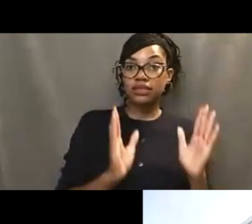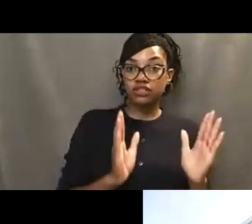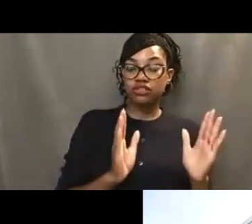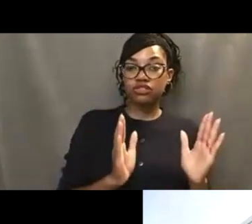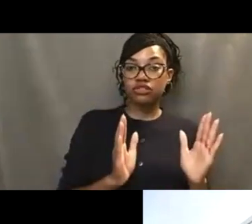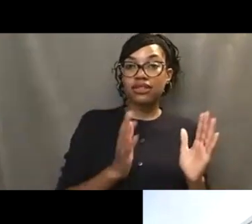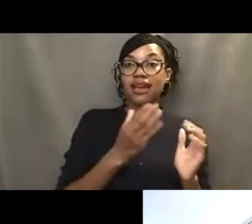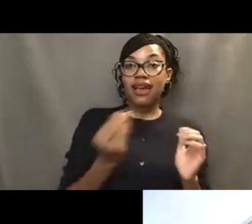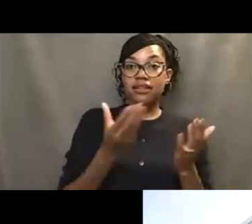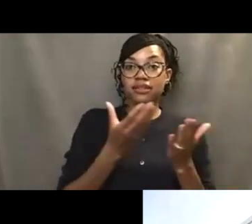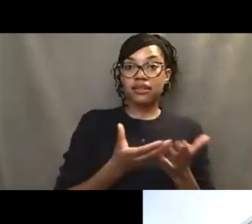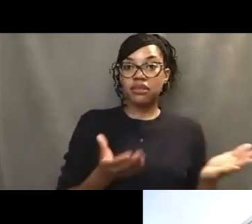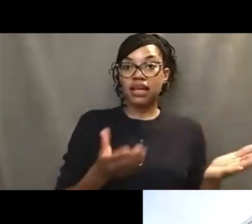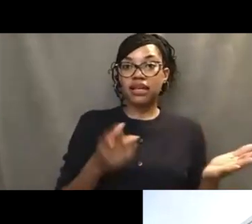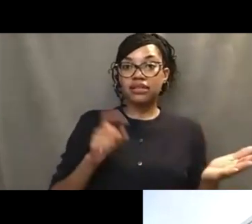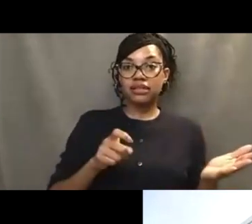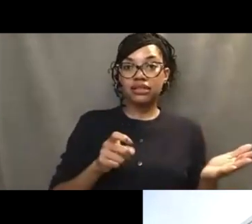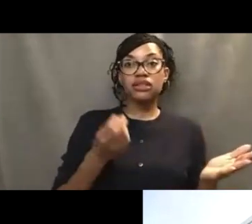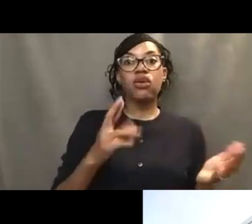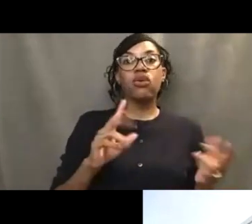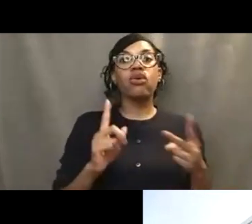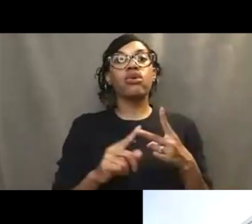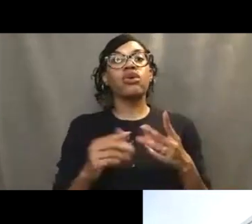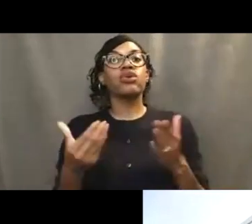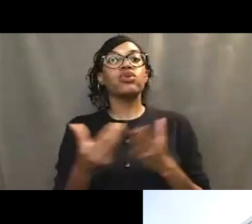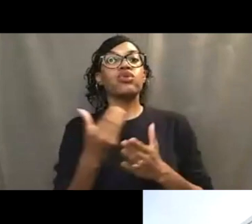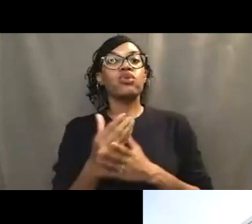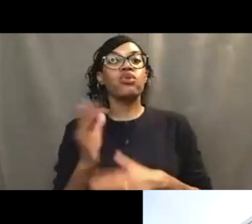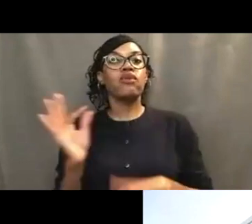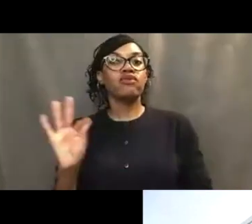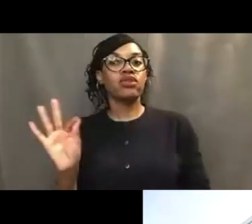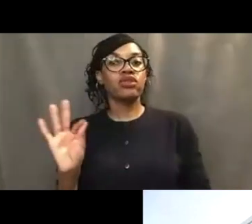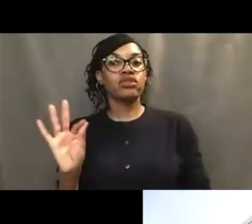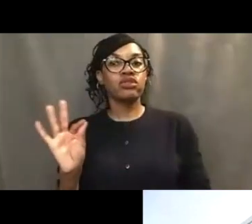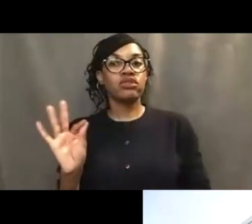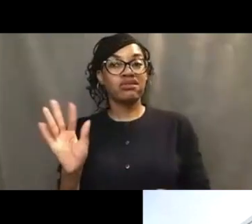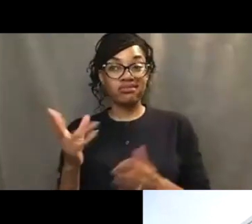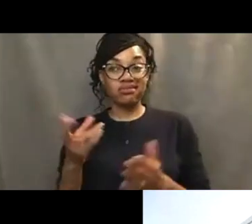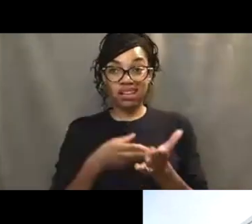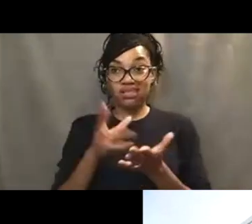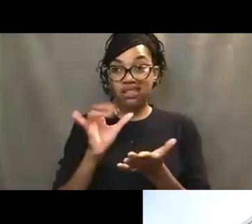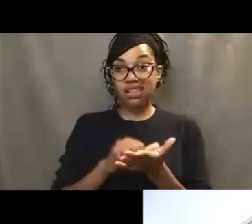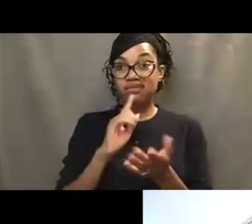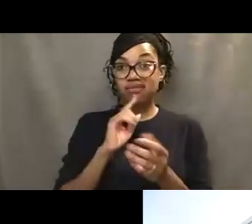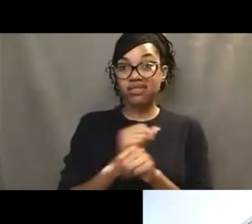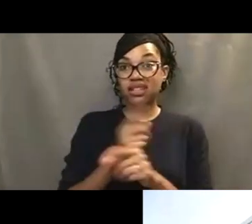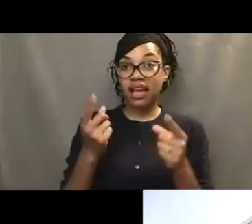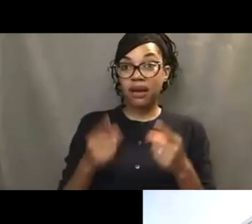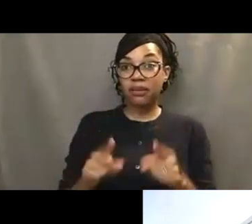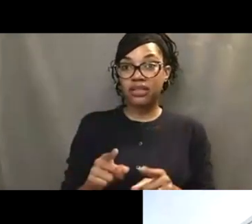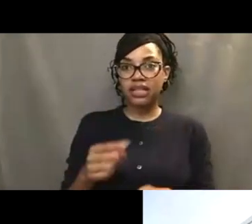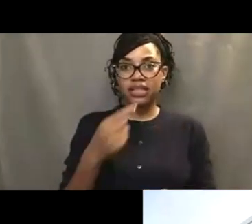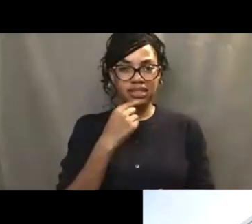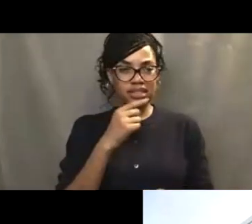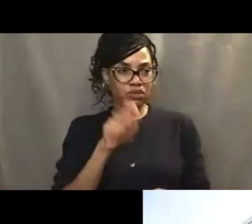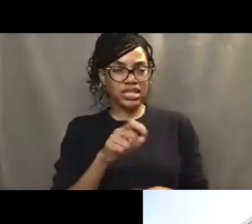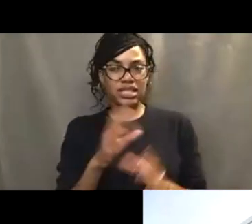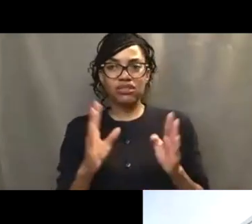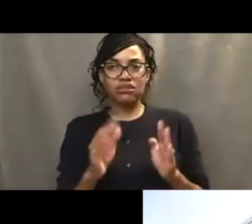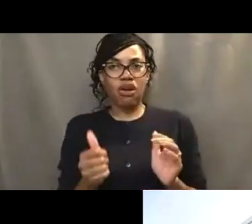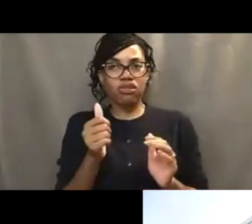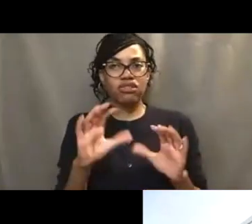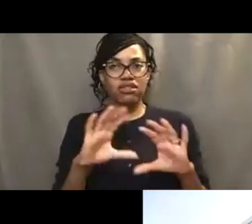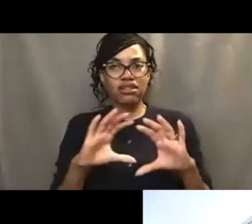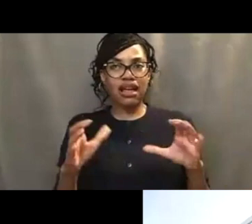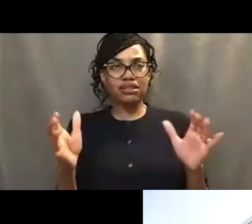need, or new furniture? Because honestly, that is what was happening. And people are like, are you crazy? We need smaller class sizes. We need teachers.